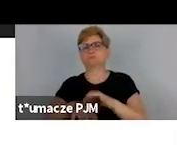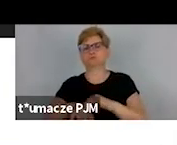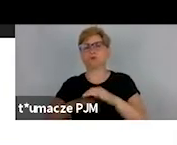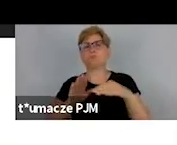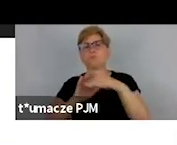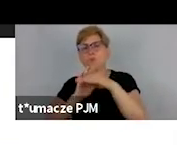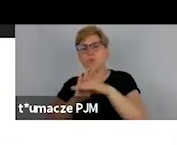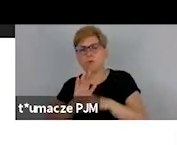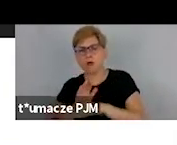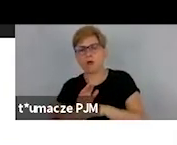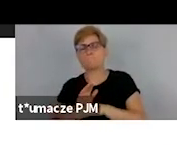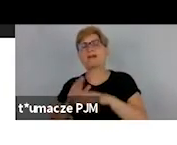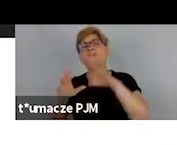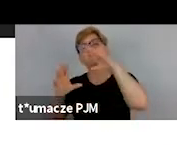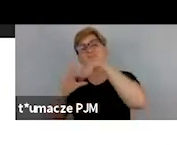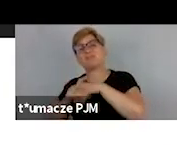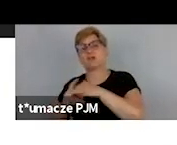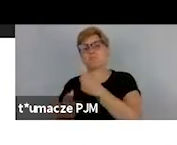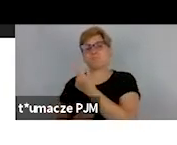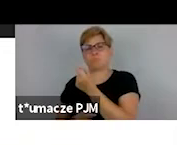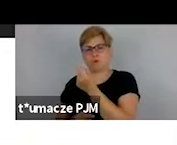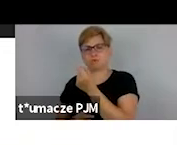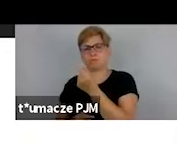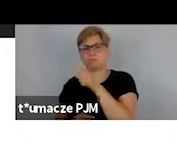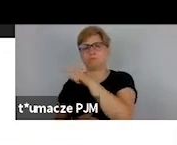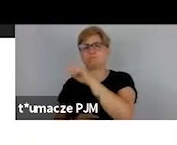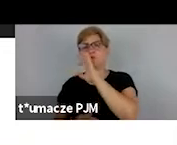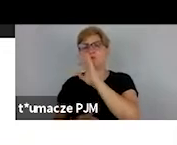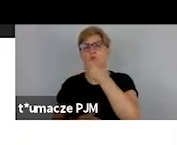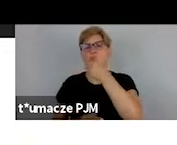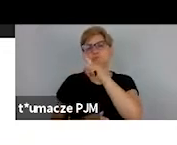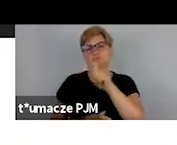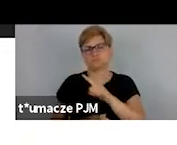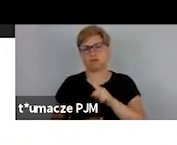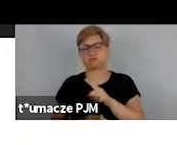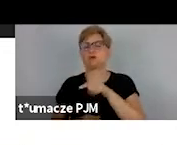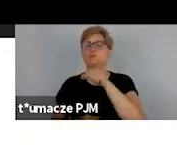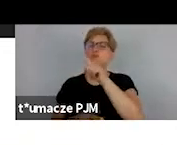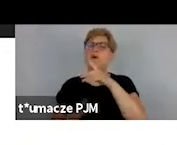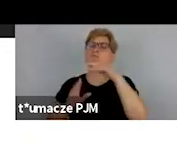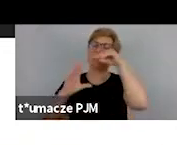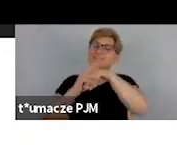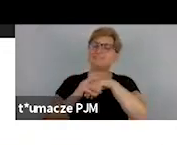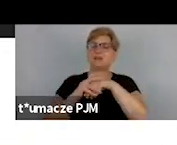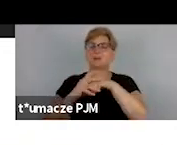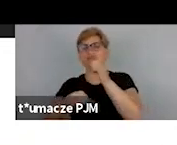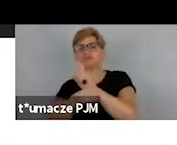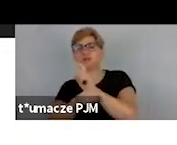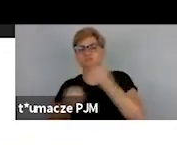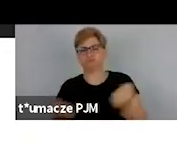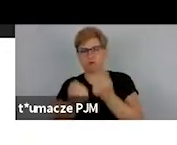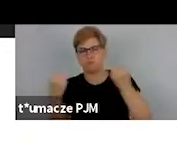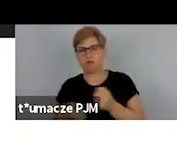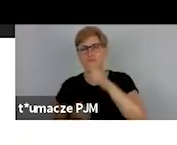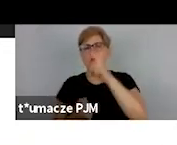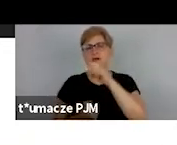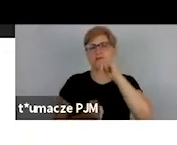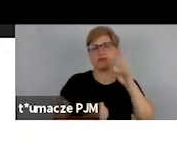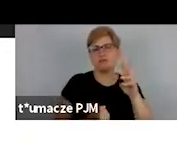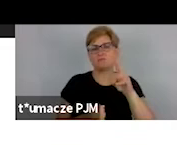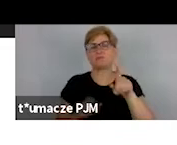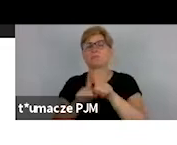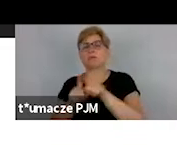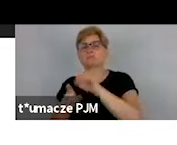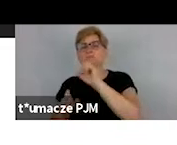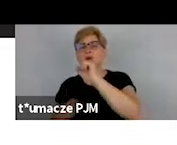day. And one of the delegates from the UN said, well, how many counselors do you have here to help those children deal with this problem of trauma